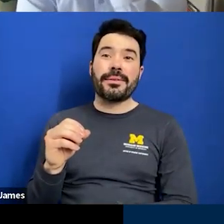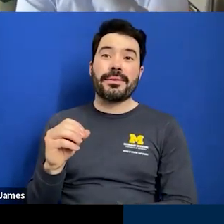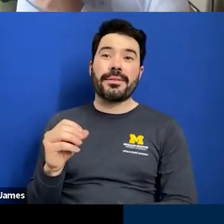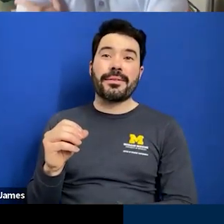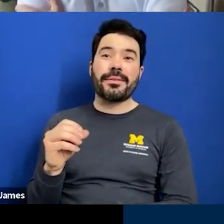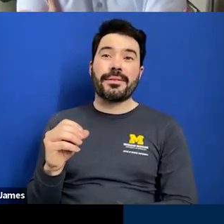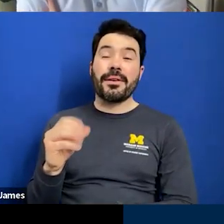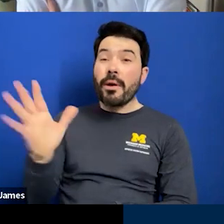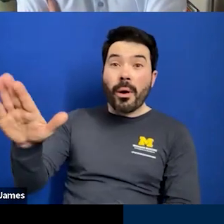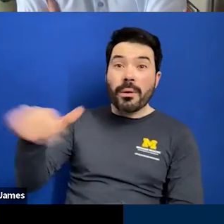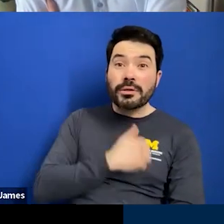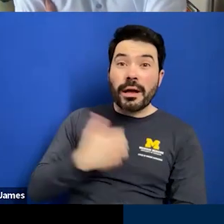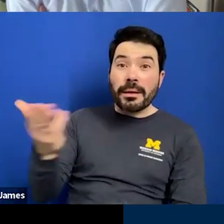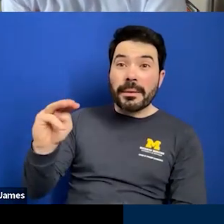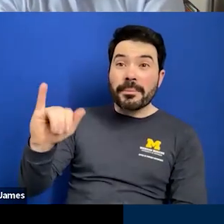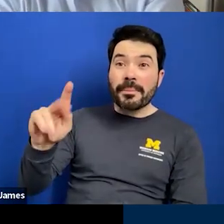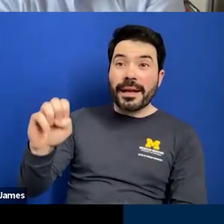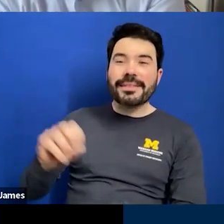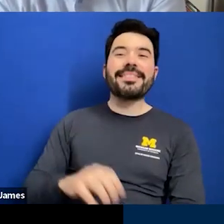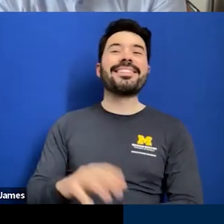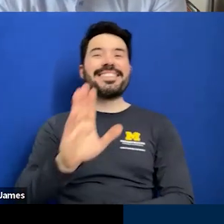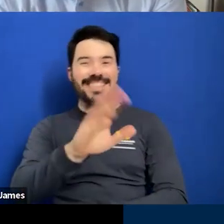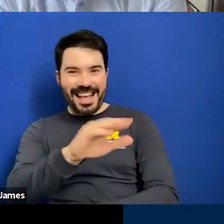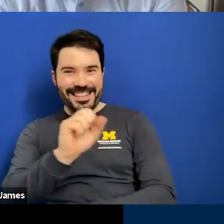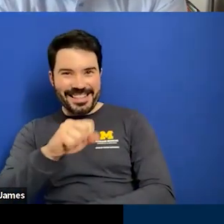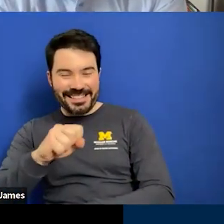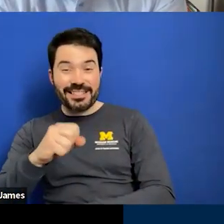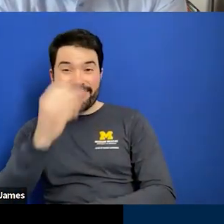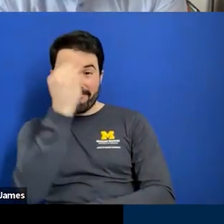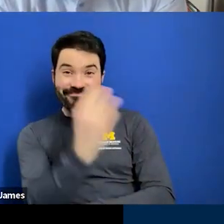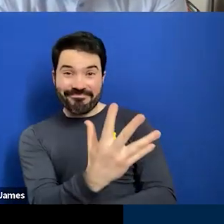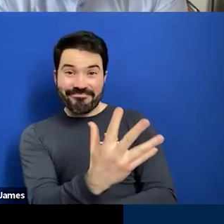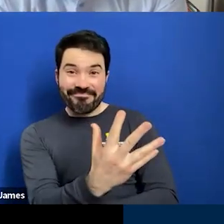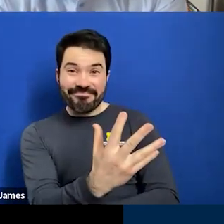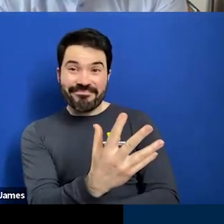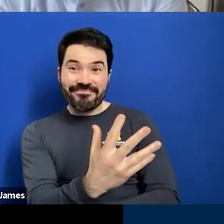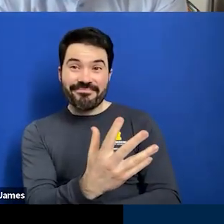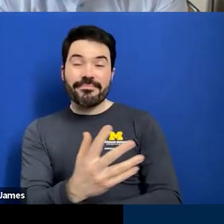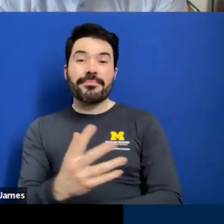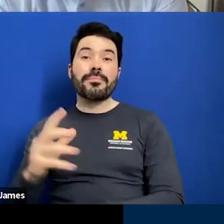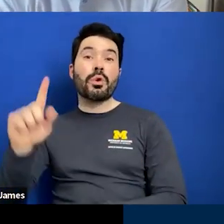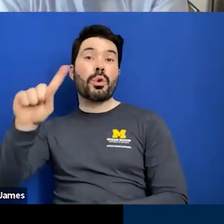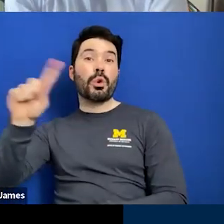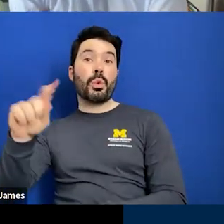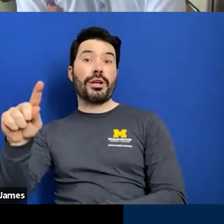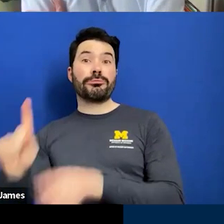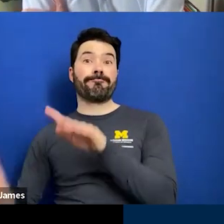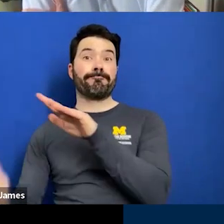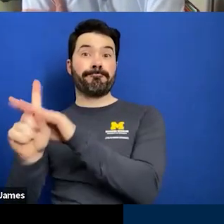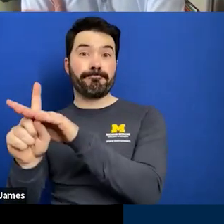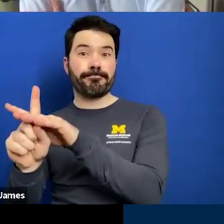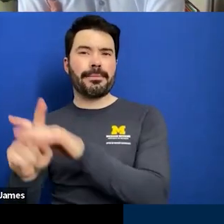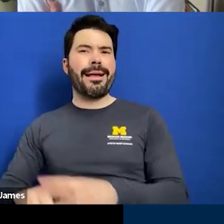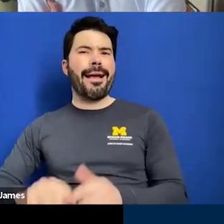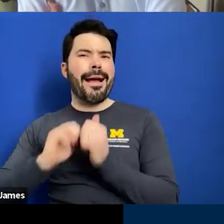that, sorry, go ahead, Mike. Yeah, Dr. Ruffin, I just wanted to let you know, there is a question that we have. It says, how do